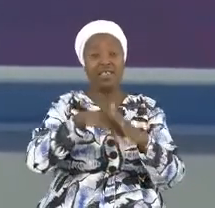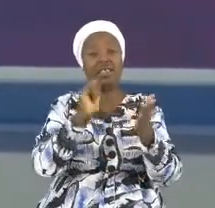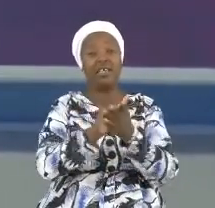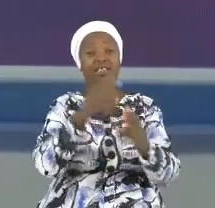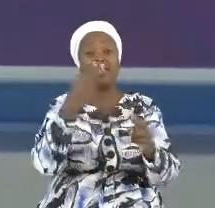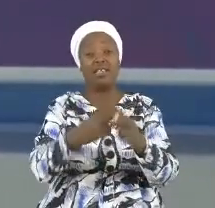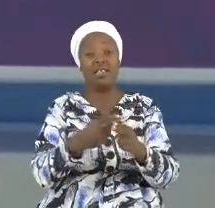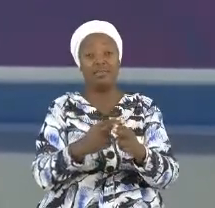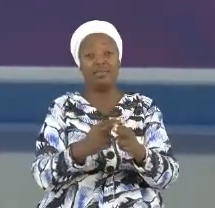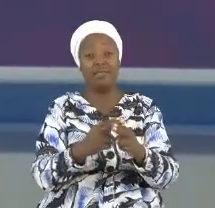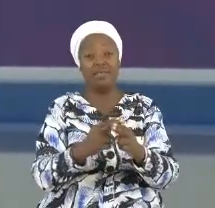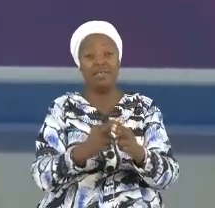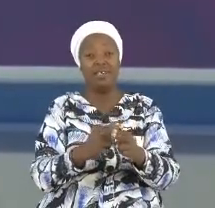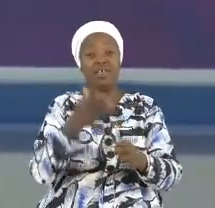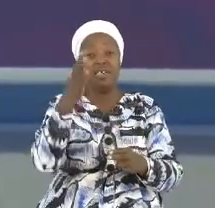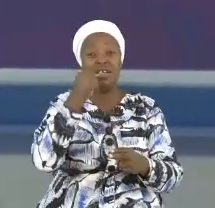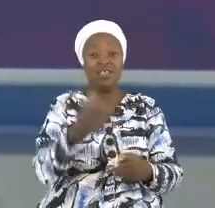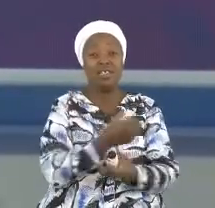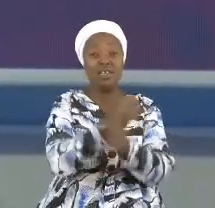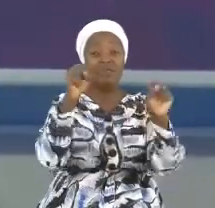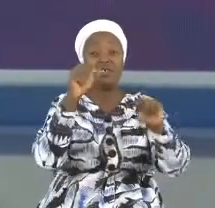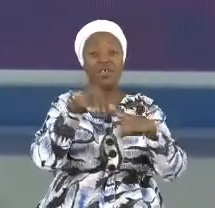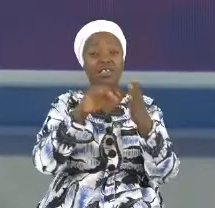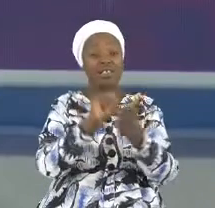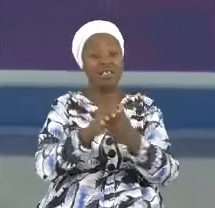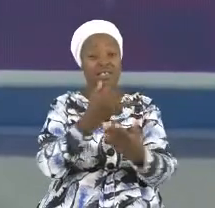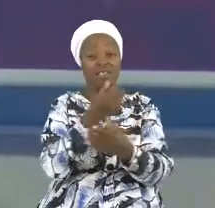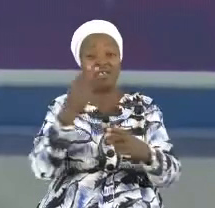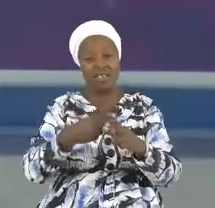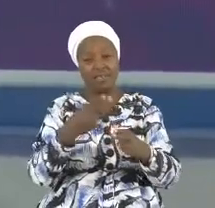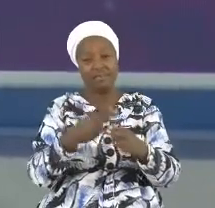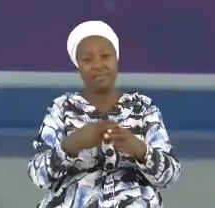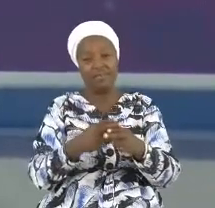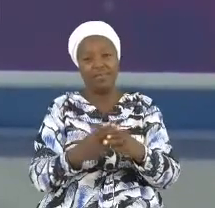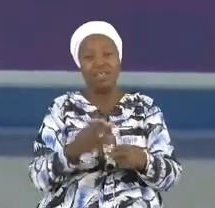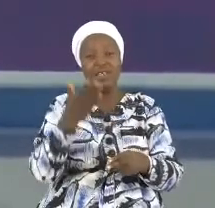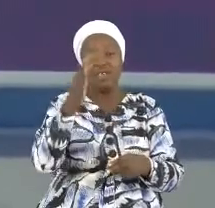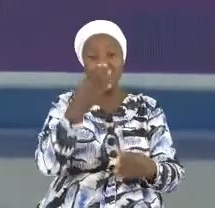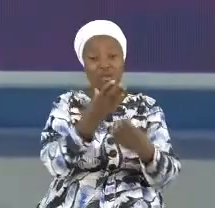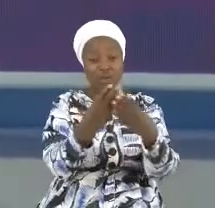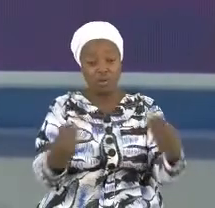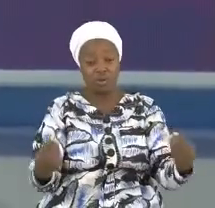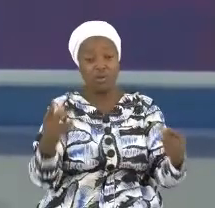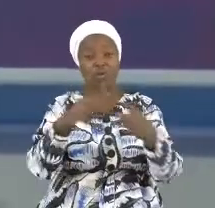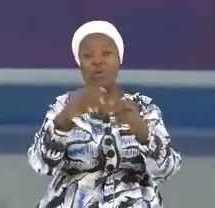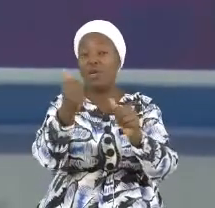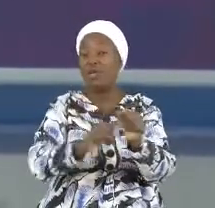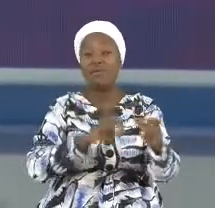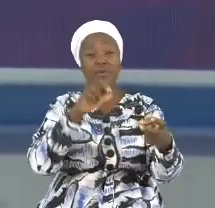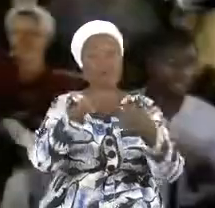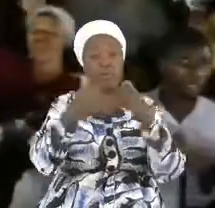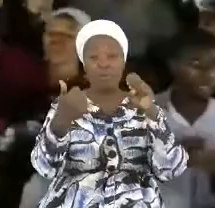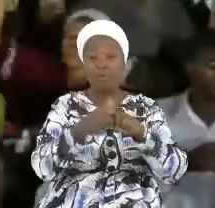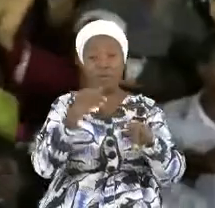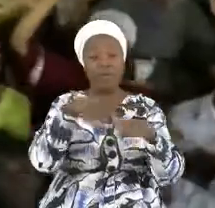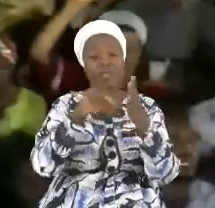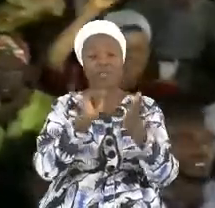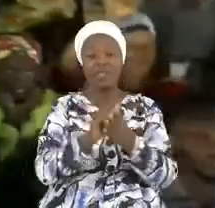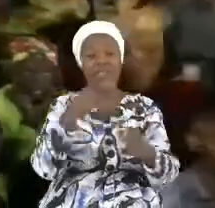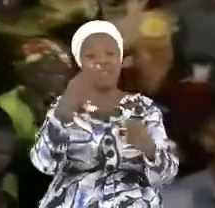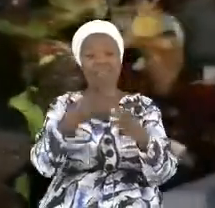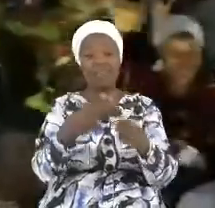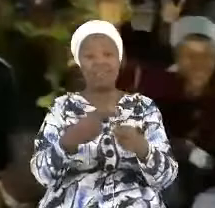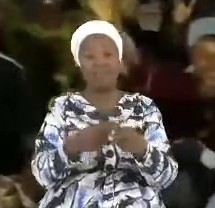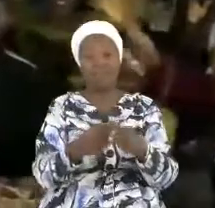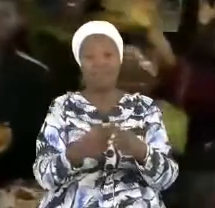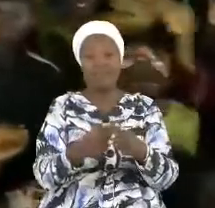There's redemption in that name. There's solution to every problem in that name. And I